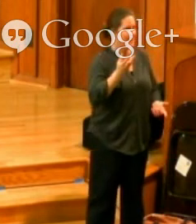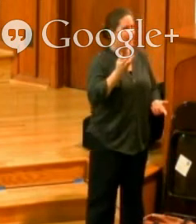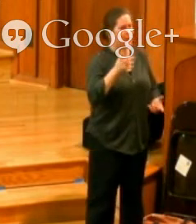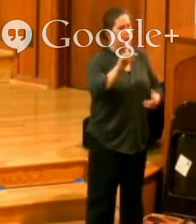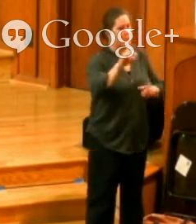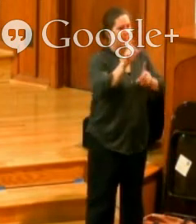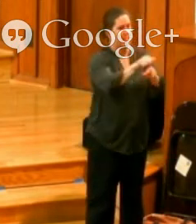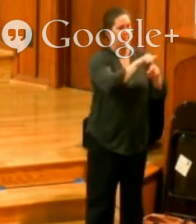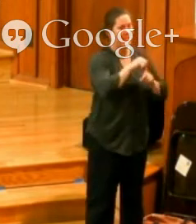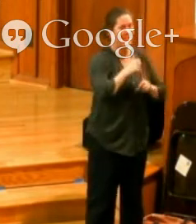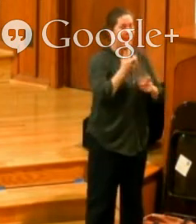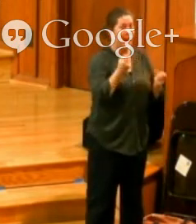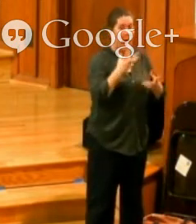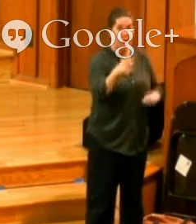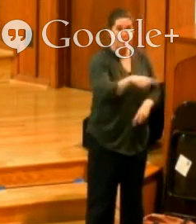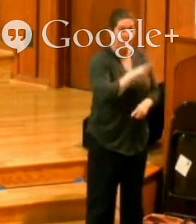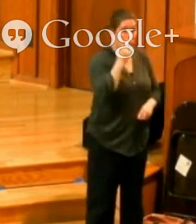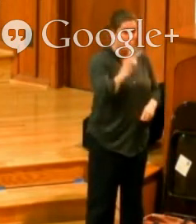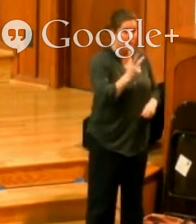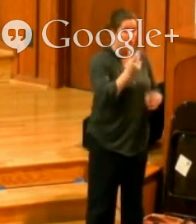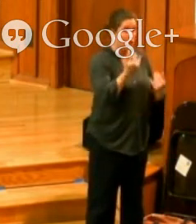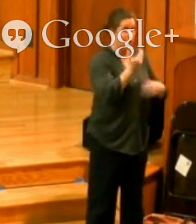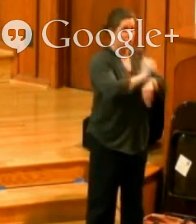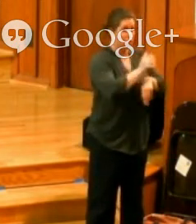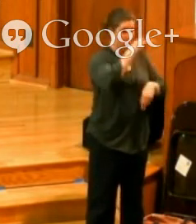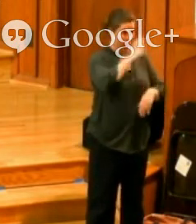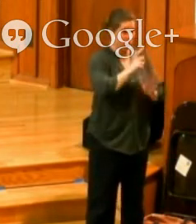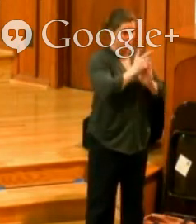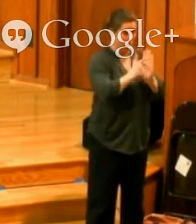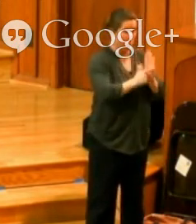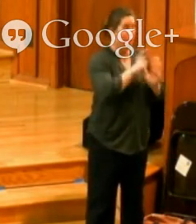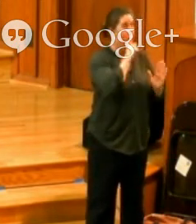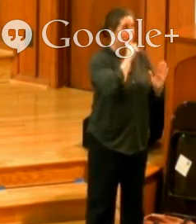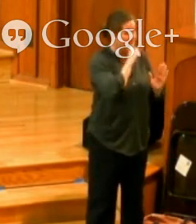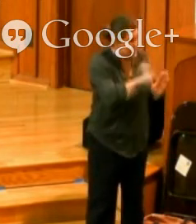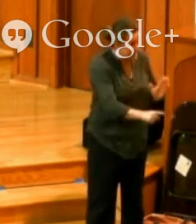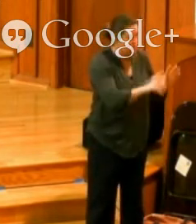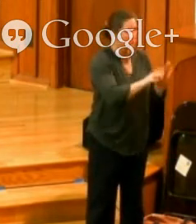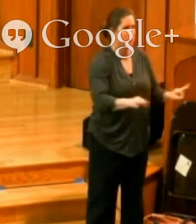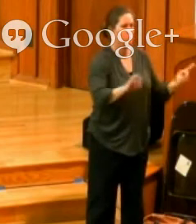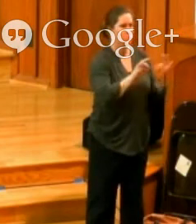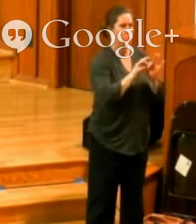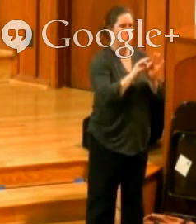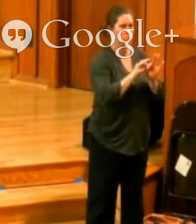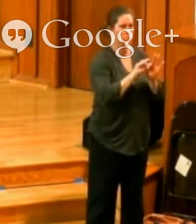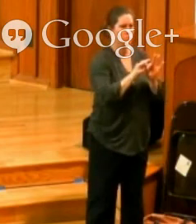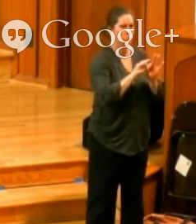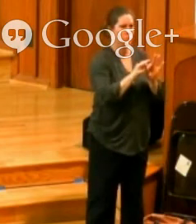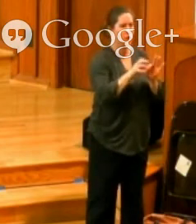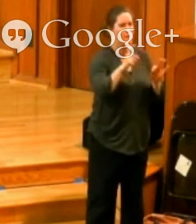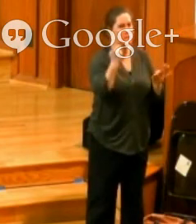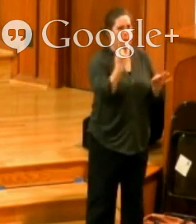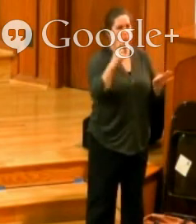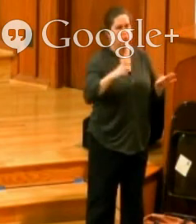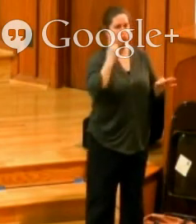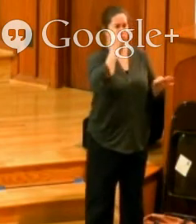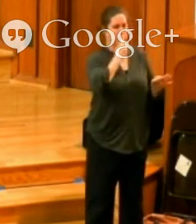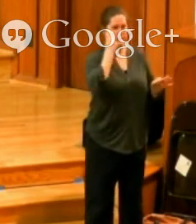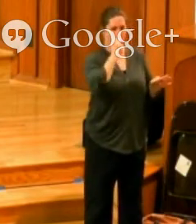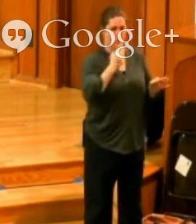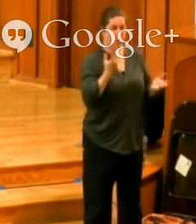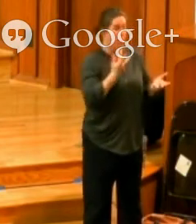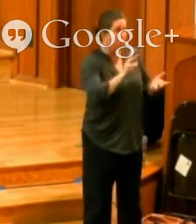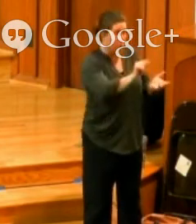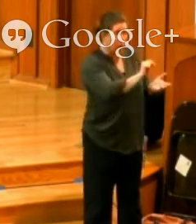How many of us see tonight that the law of God is relevant and that it's something that we should consider? Good. You know, but